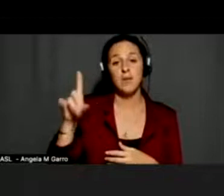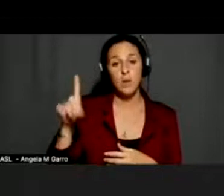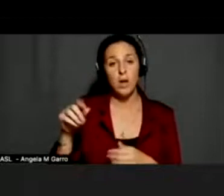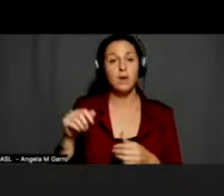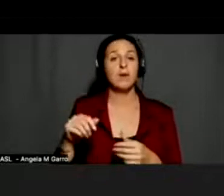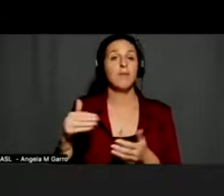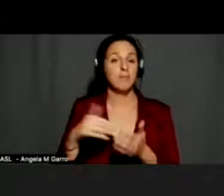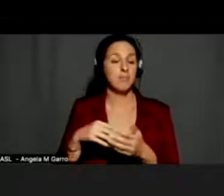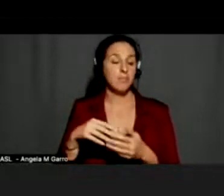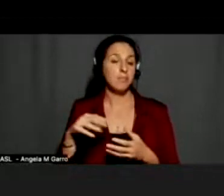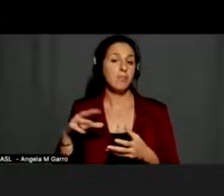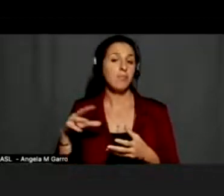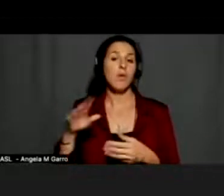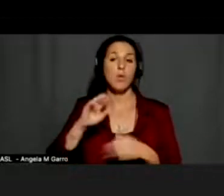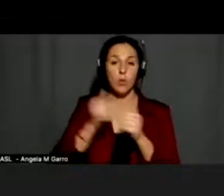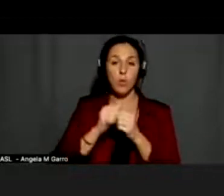benefits and